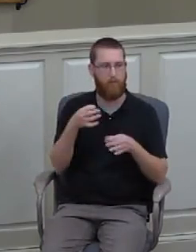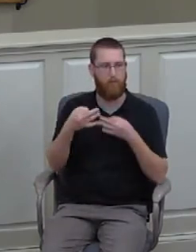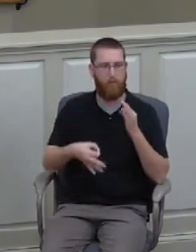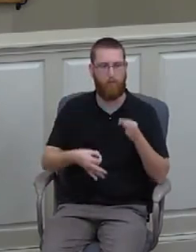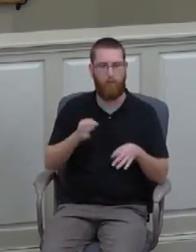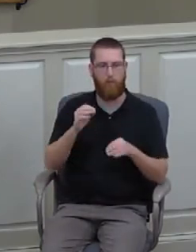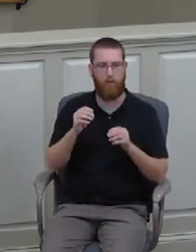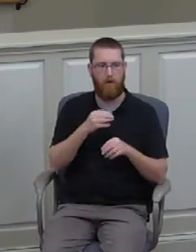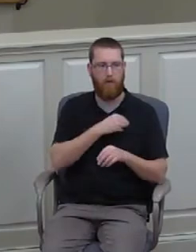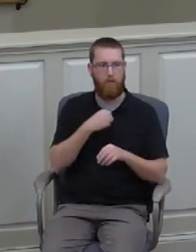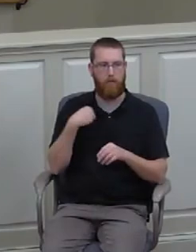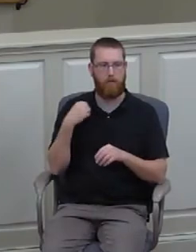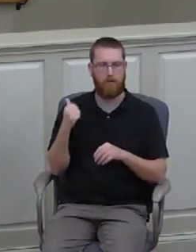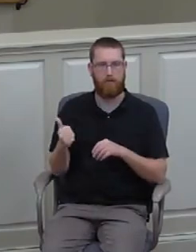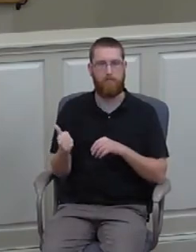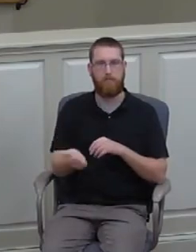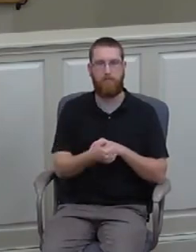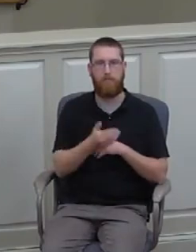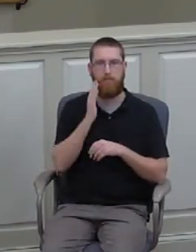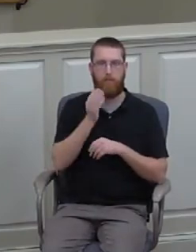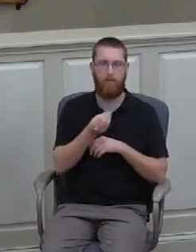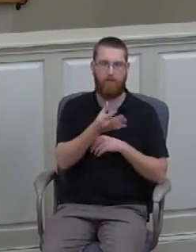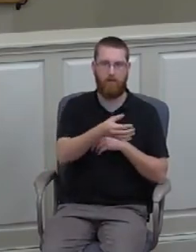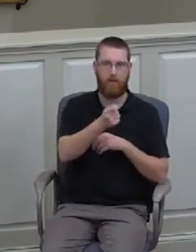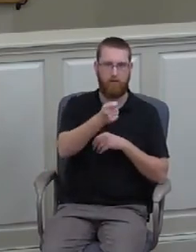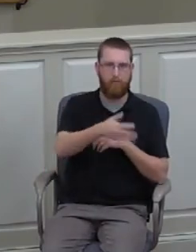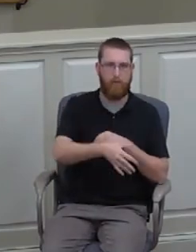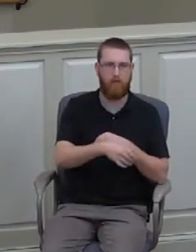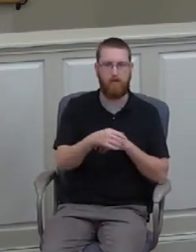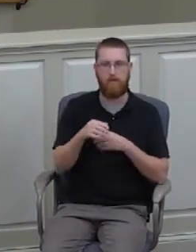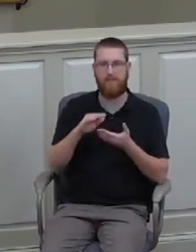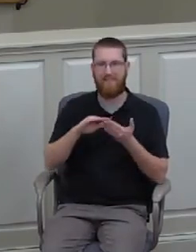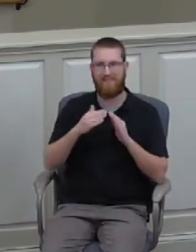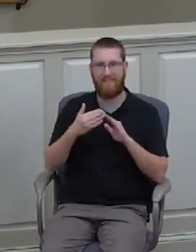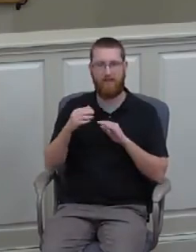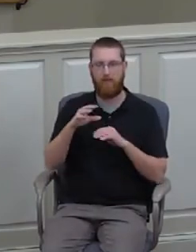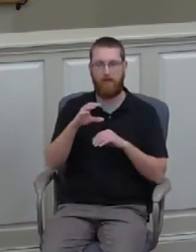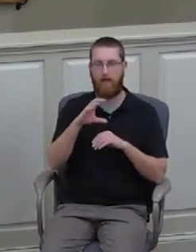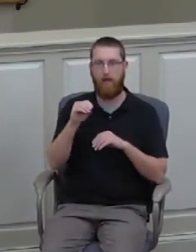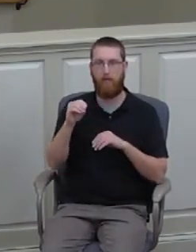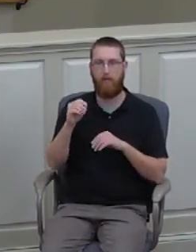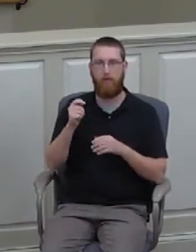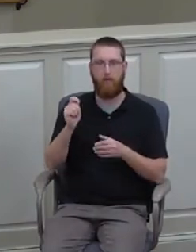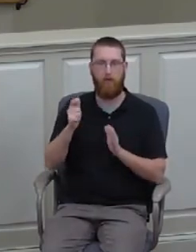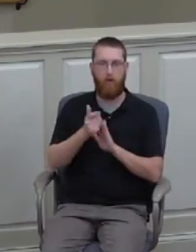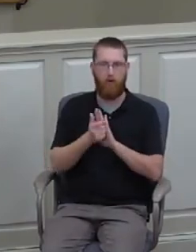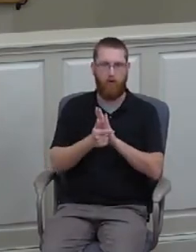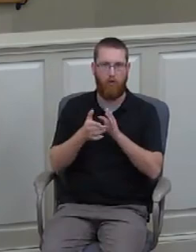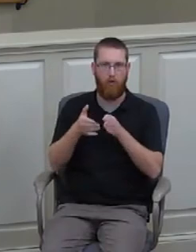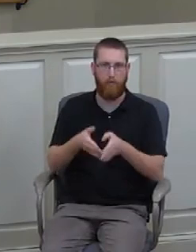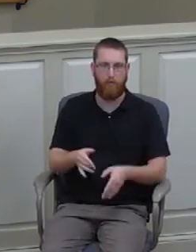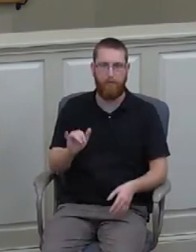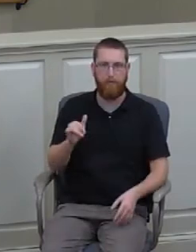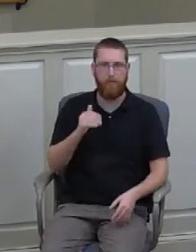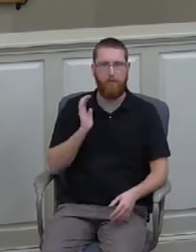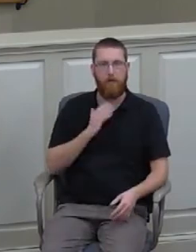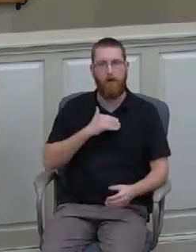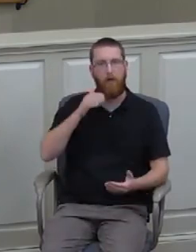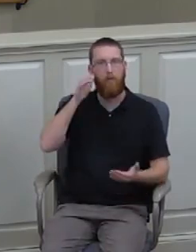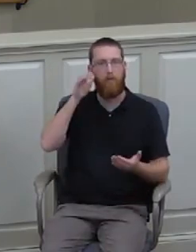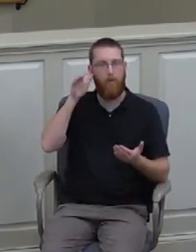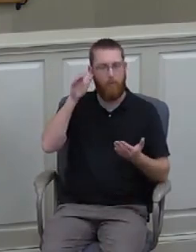themselves. Of course, we'll provide it to the judge and the city, or the county attorney rather, for consideration. But it's our hope that